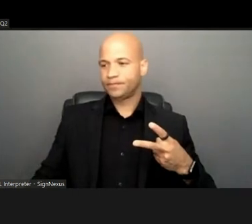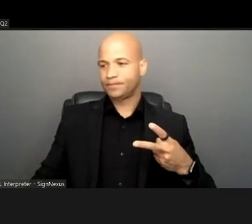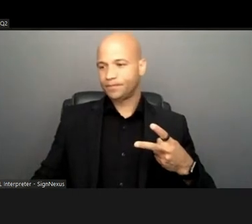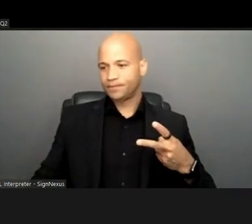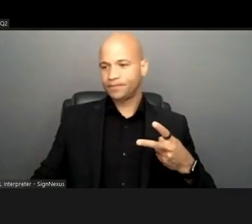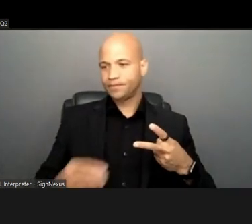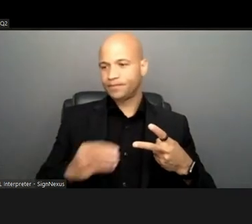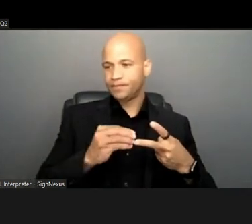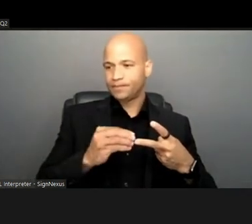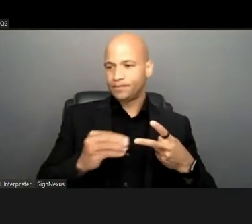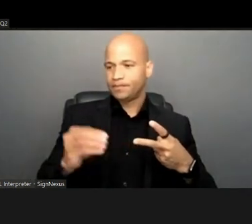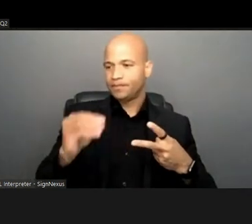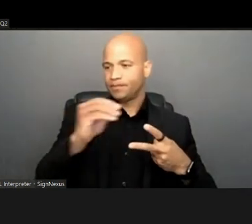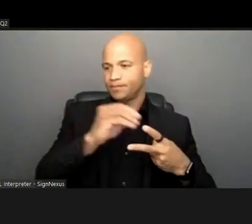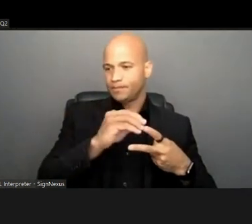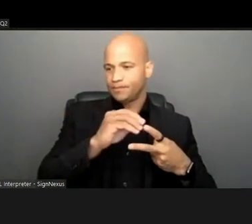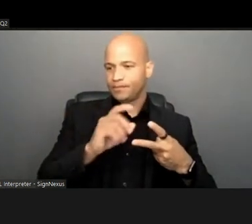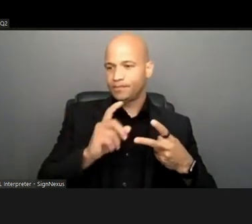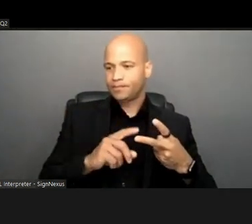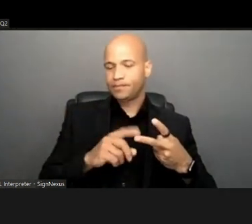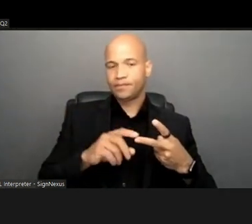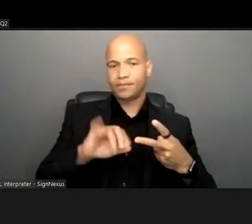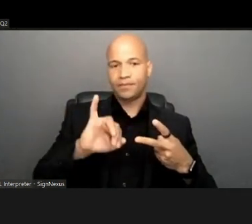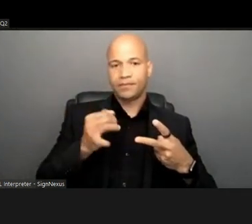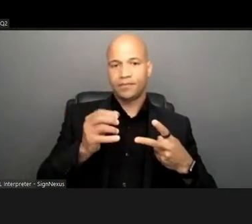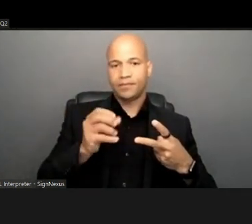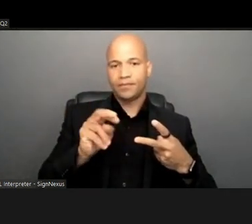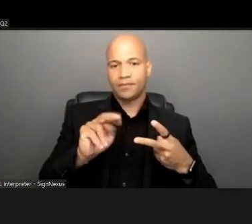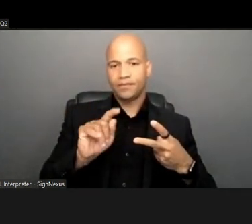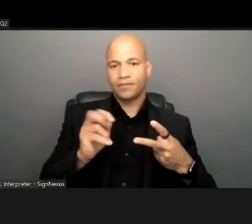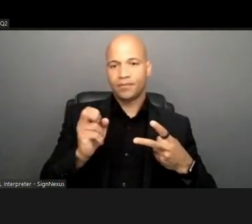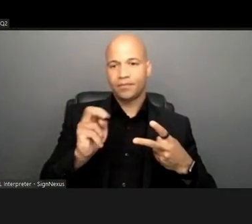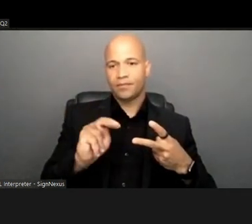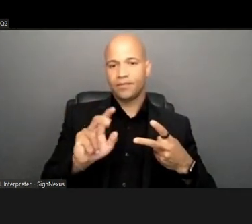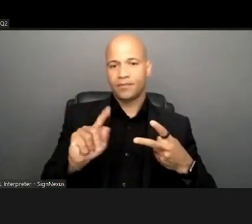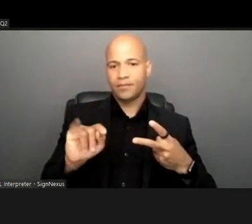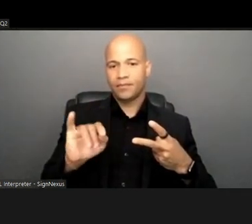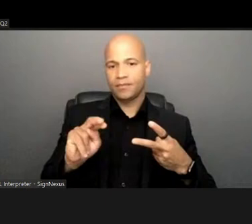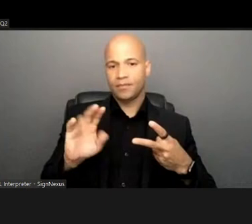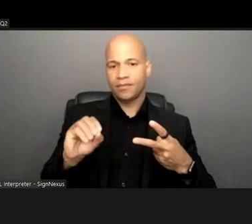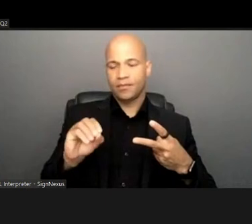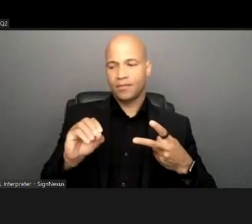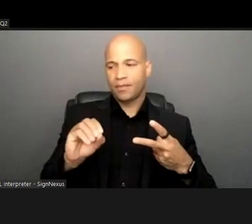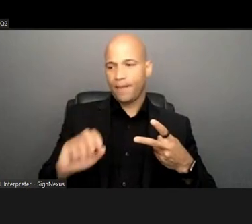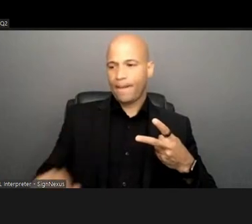our next speaker is Hadar Akbar followed by Jonathan tineo